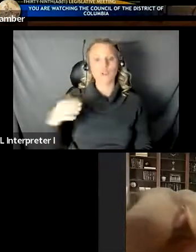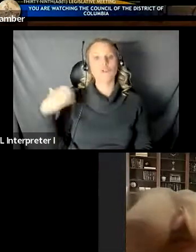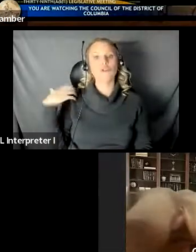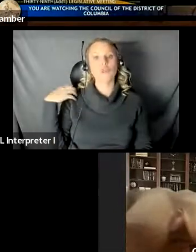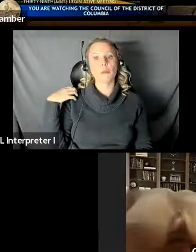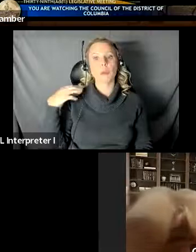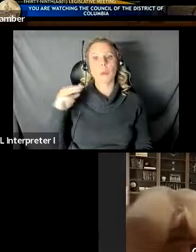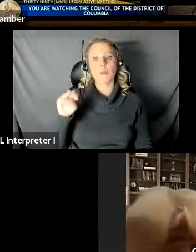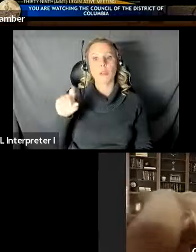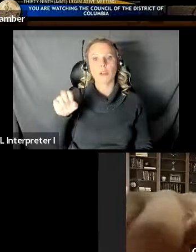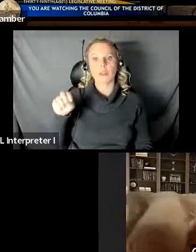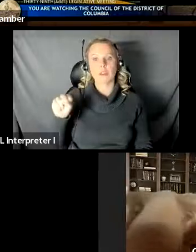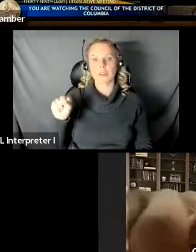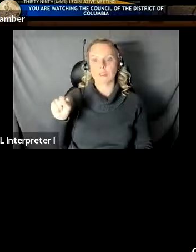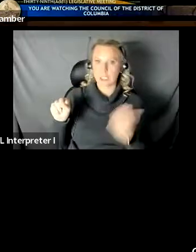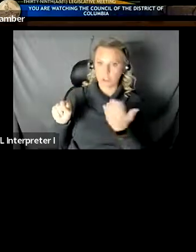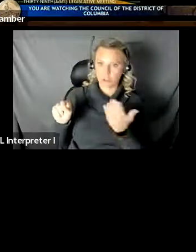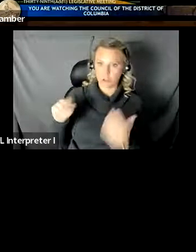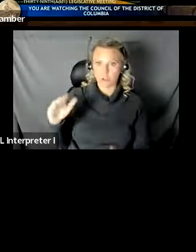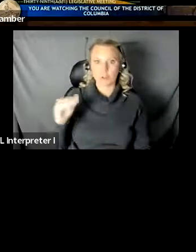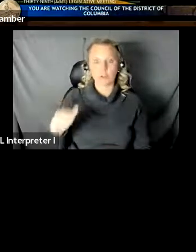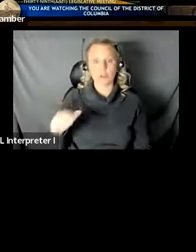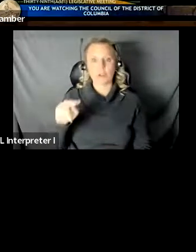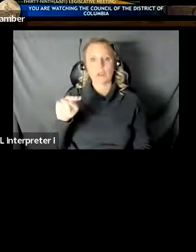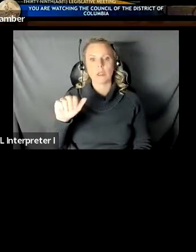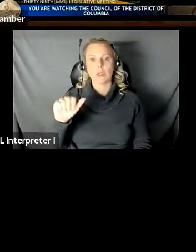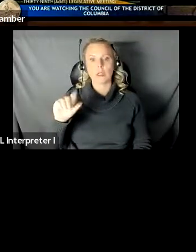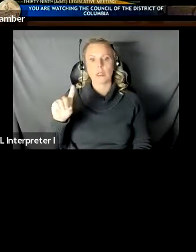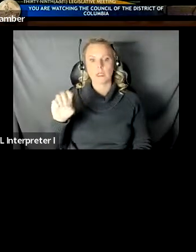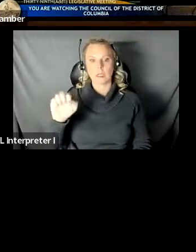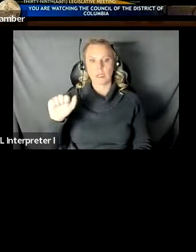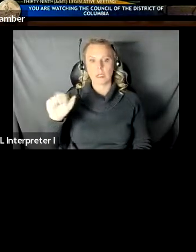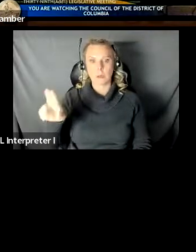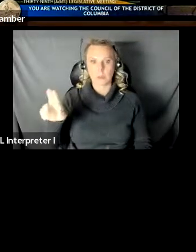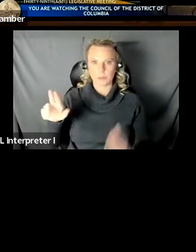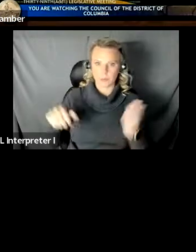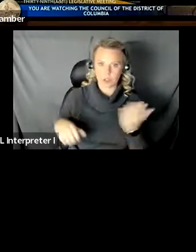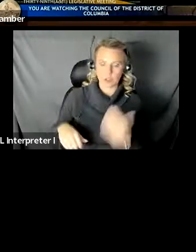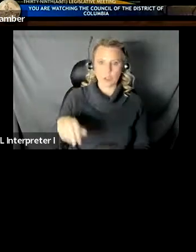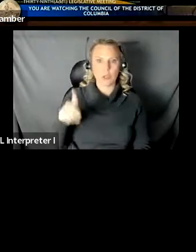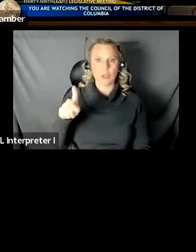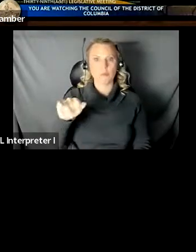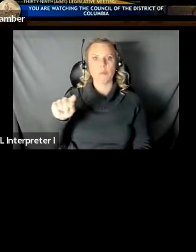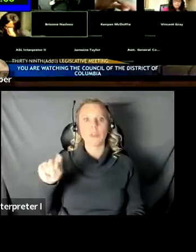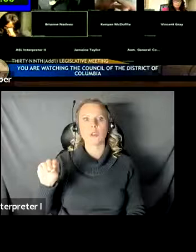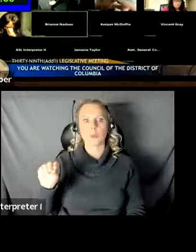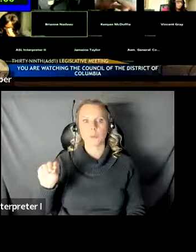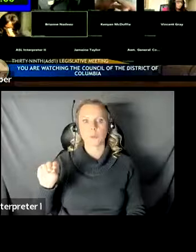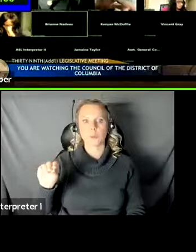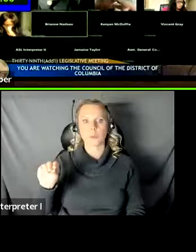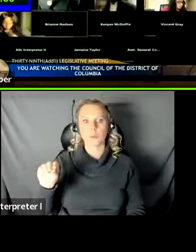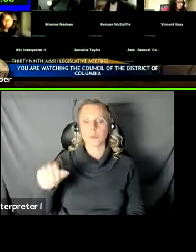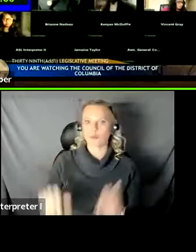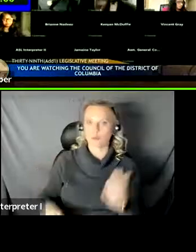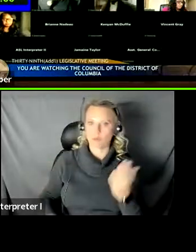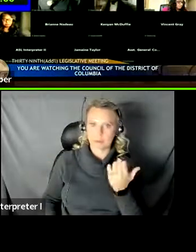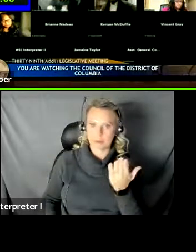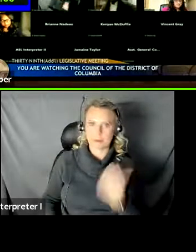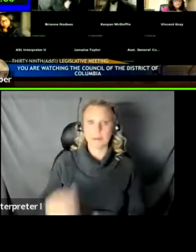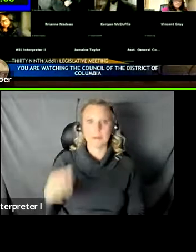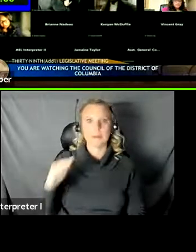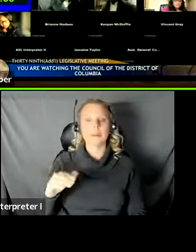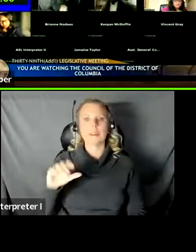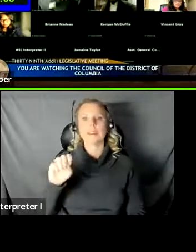Mendelson. Present. Councilmember Nadeau. Here. Councilmember Pinto. Present.